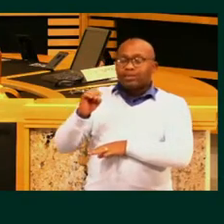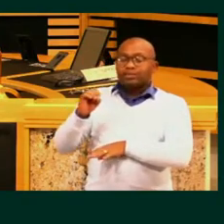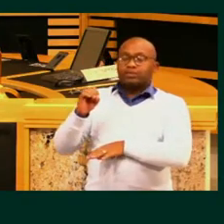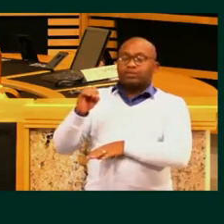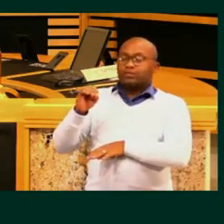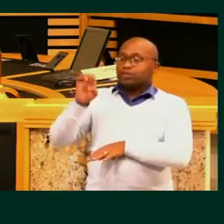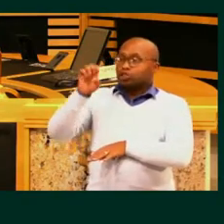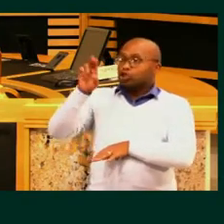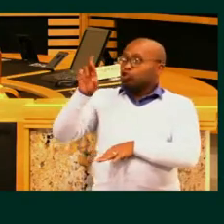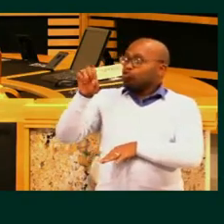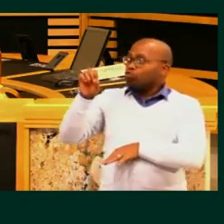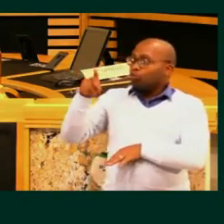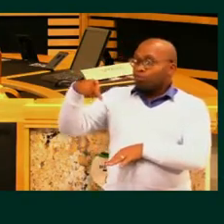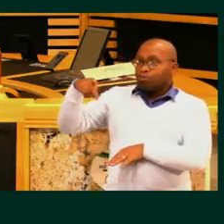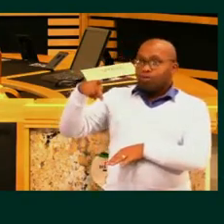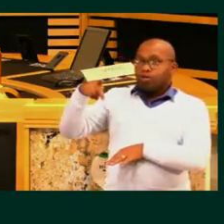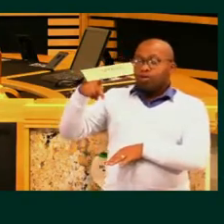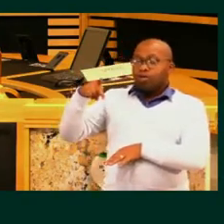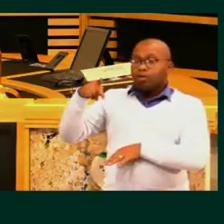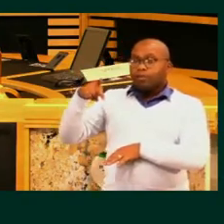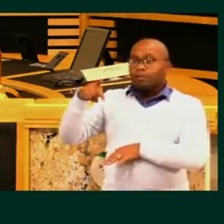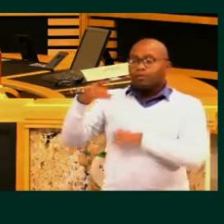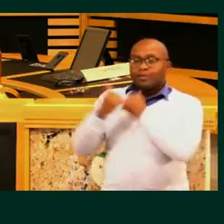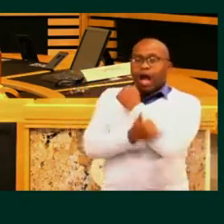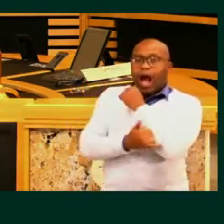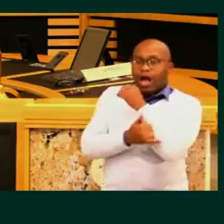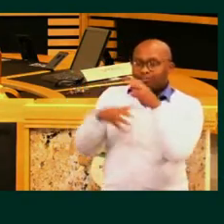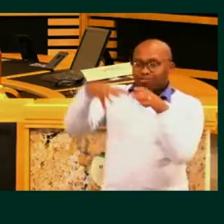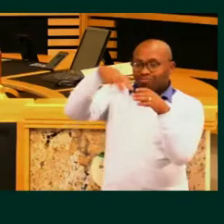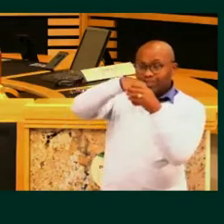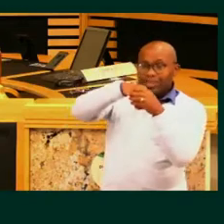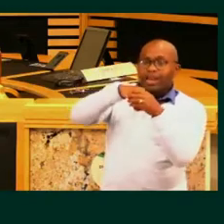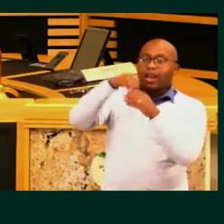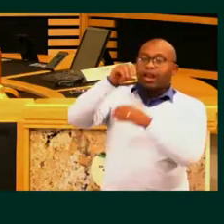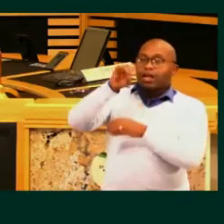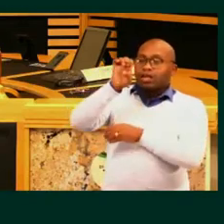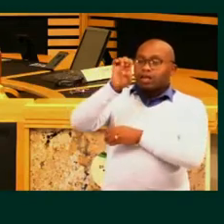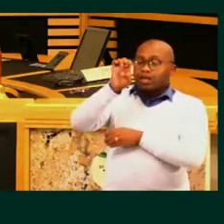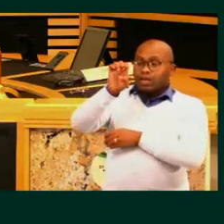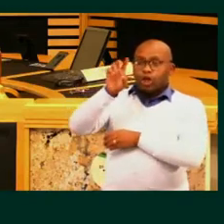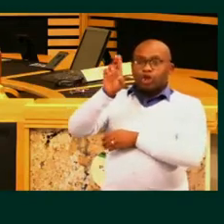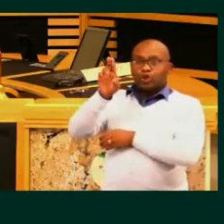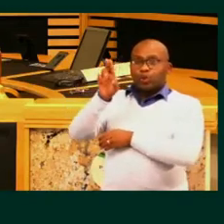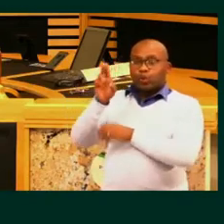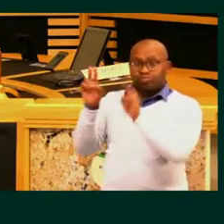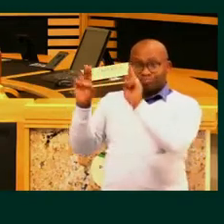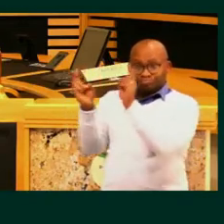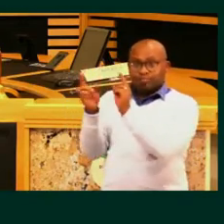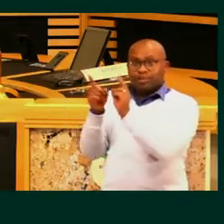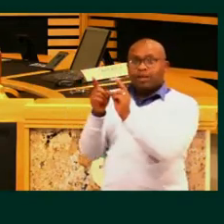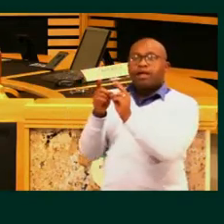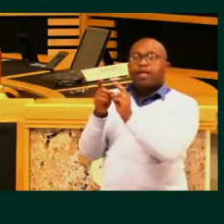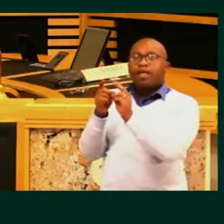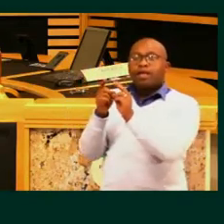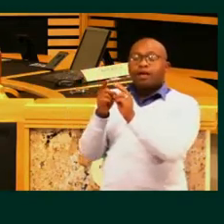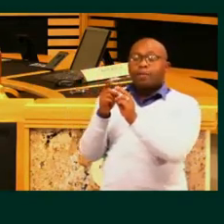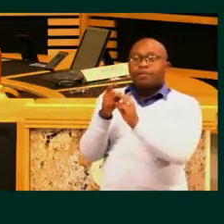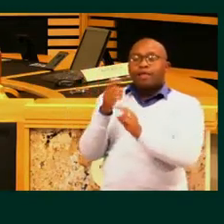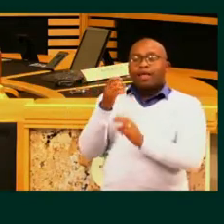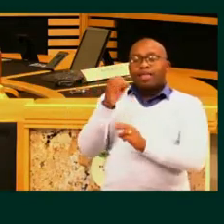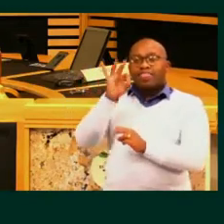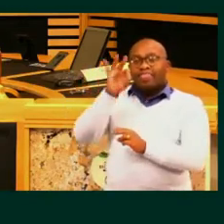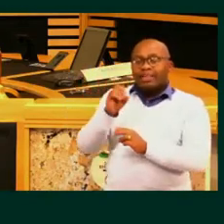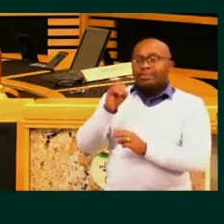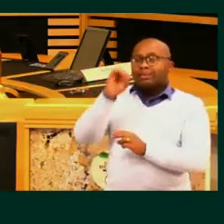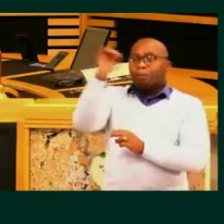the EU one in three women has experienced either sexual or